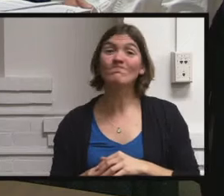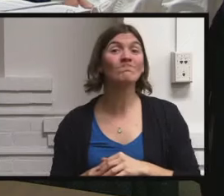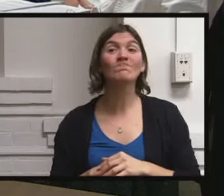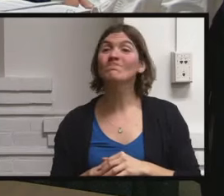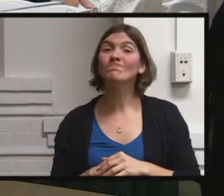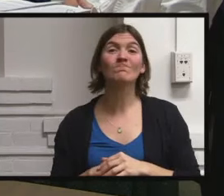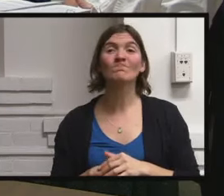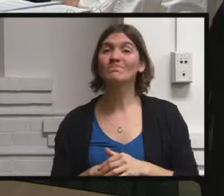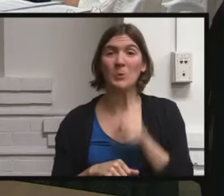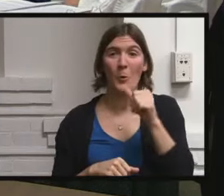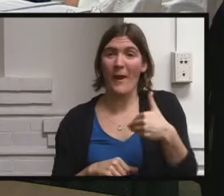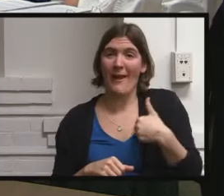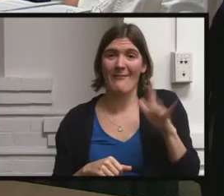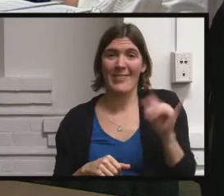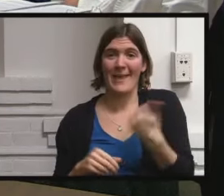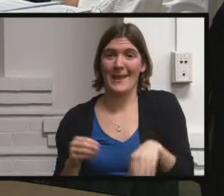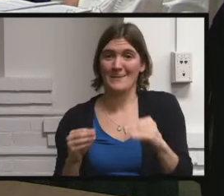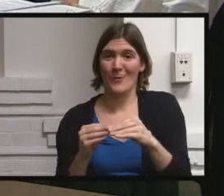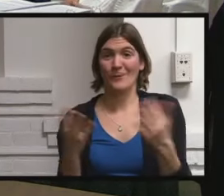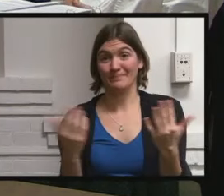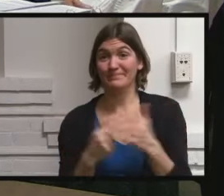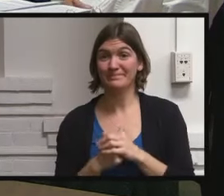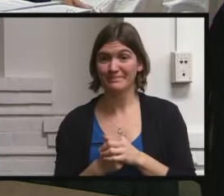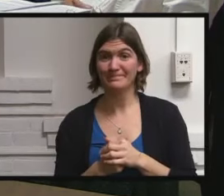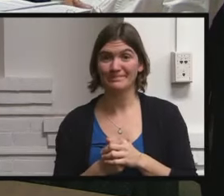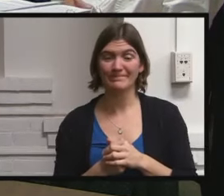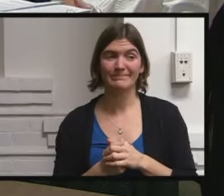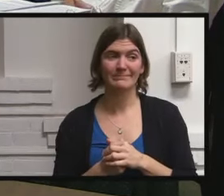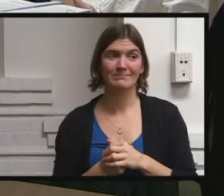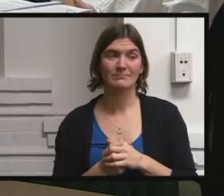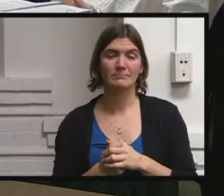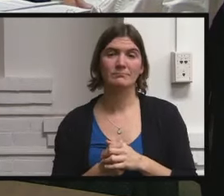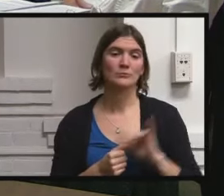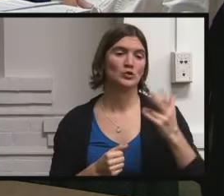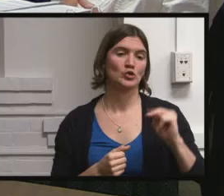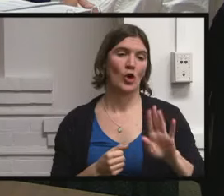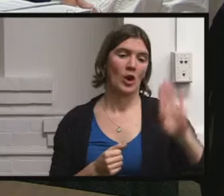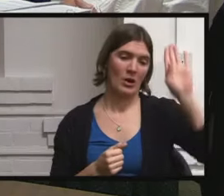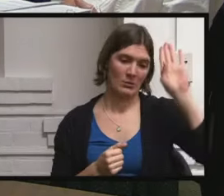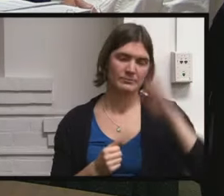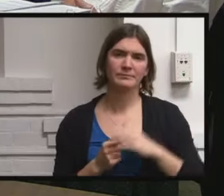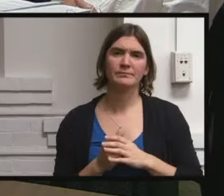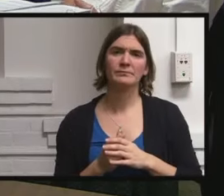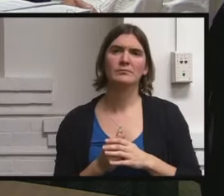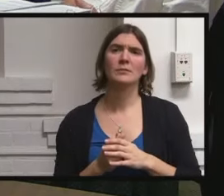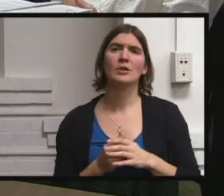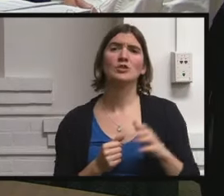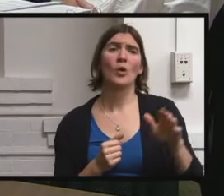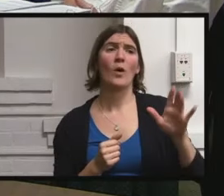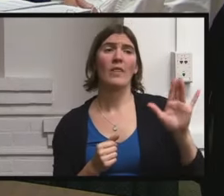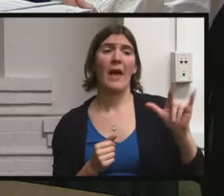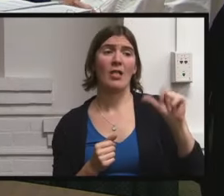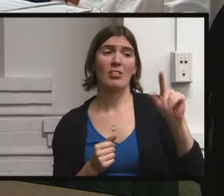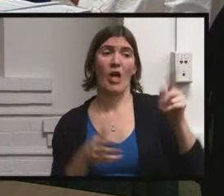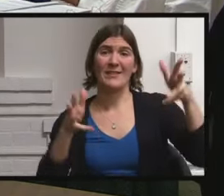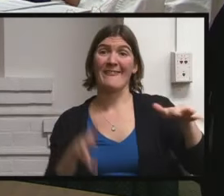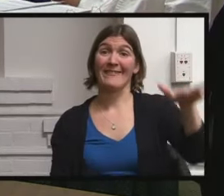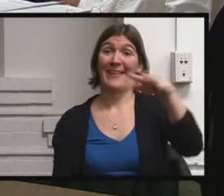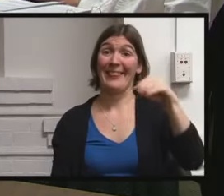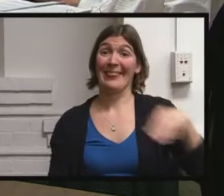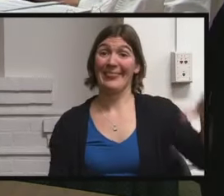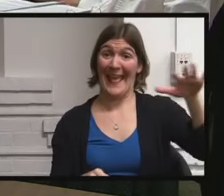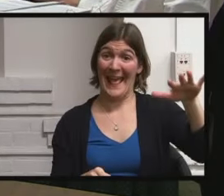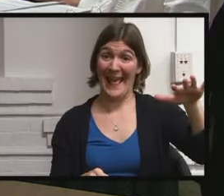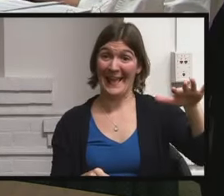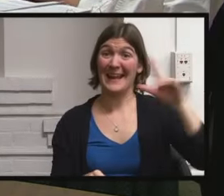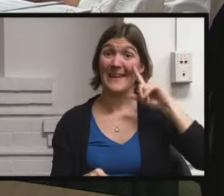support revolving loans to support economic development. So any of the lots that are up there that are left still have to go